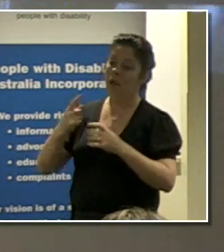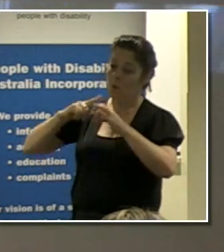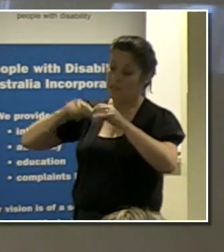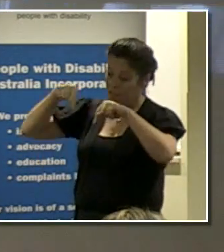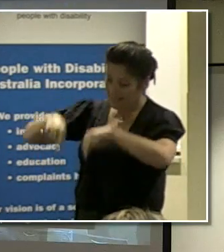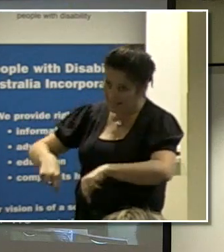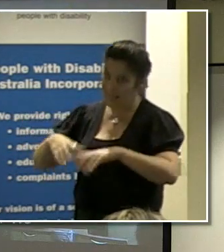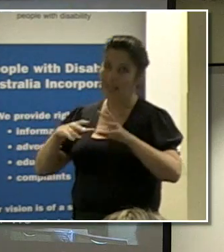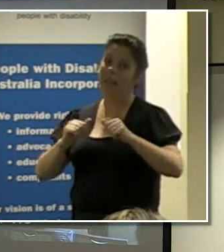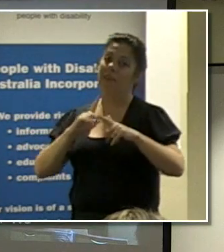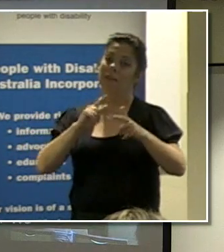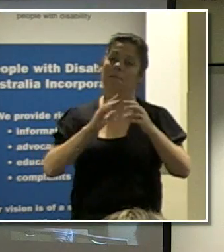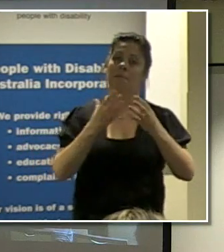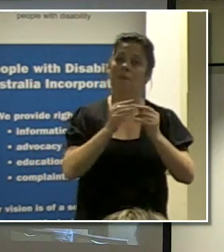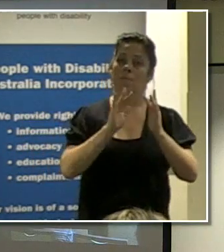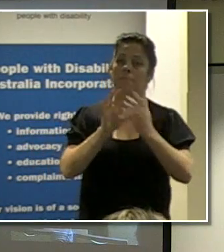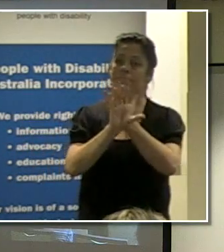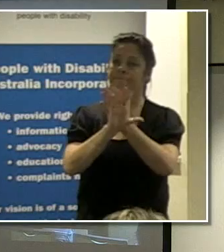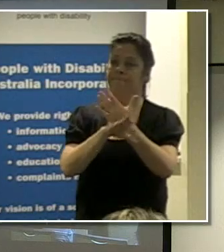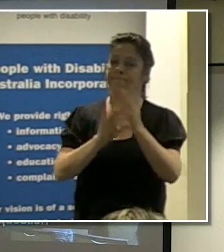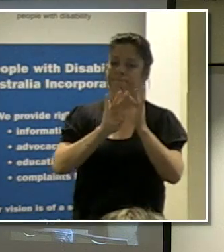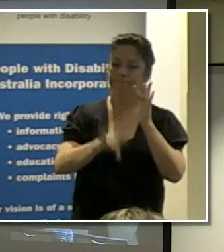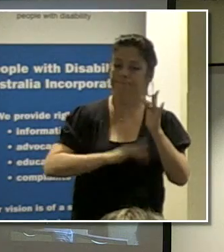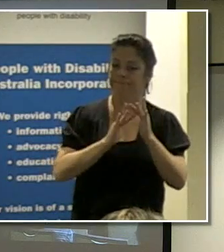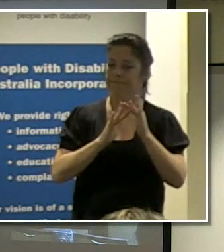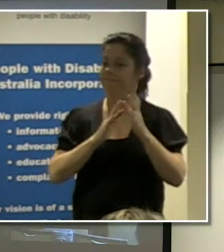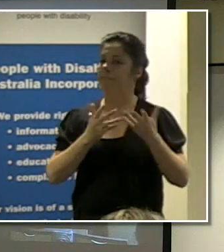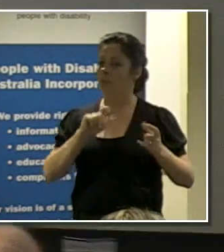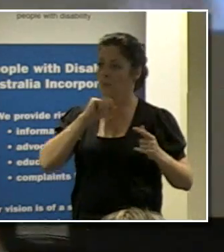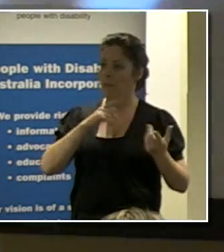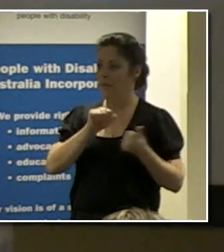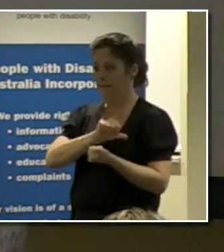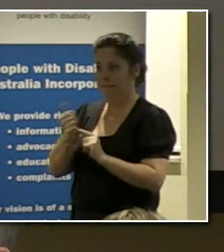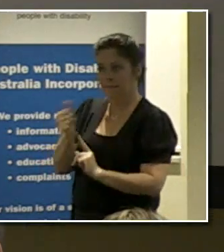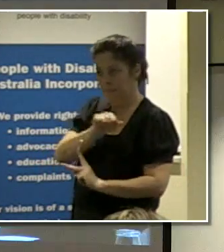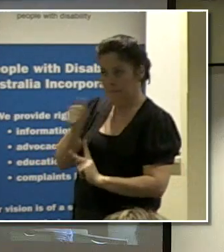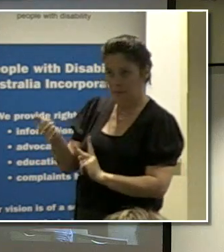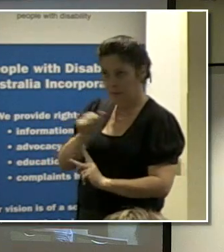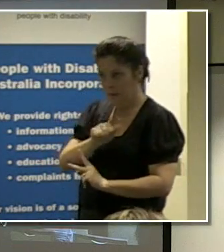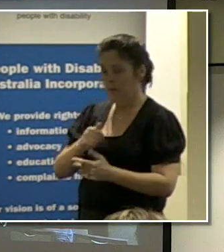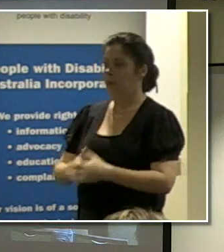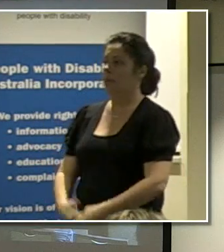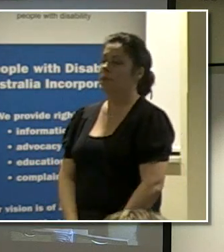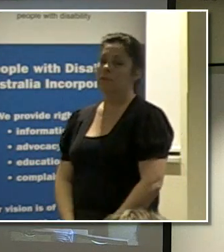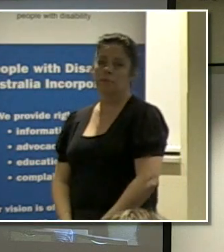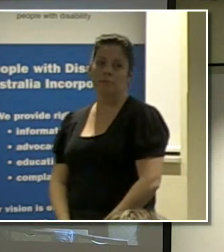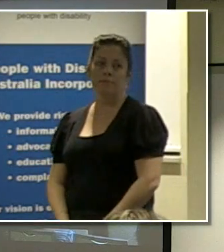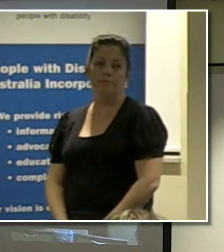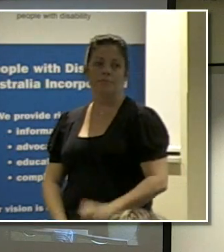We'll alternate between questions from the floor and questions online. So do we have any questions?